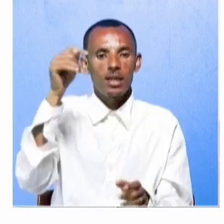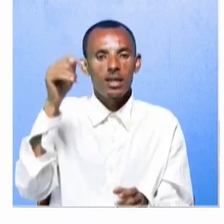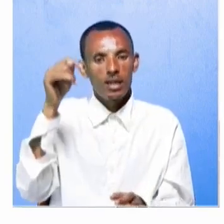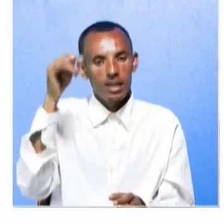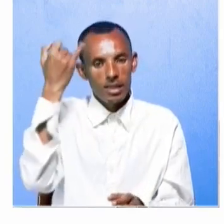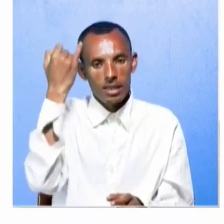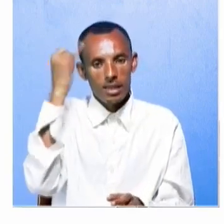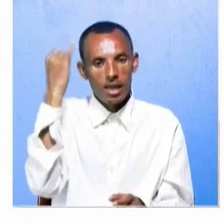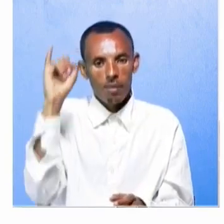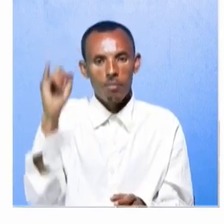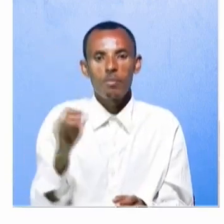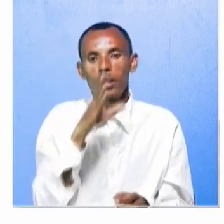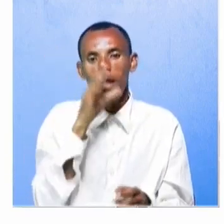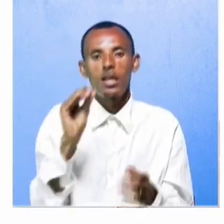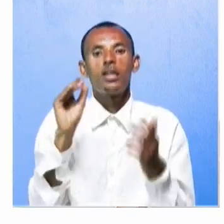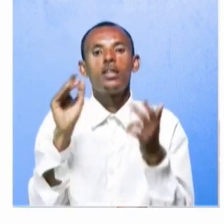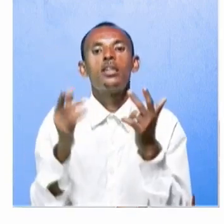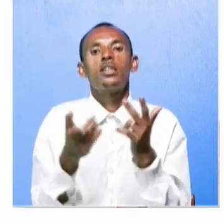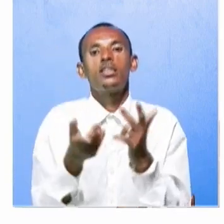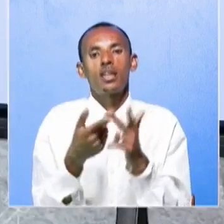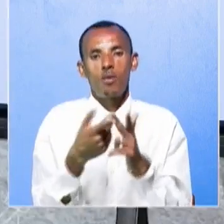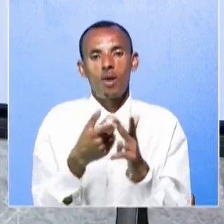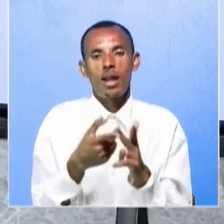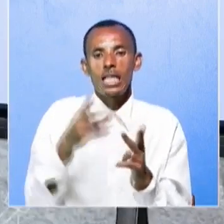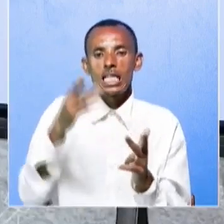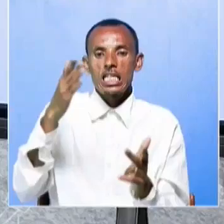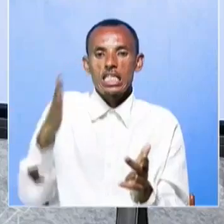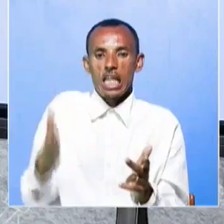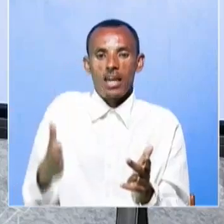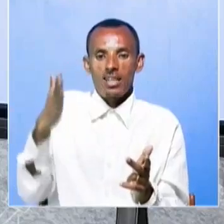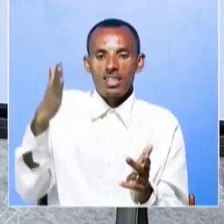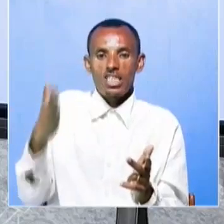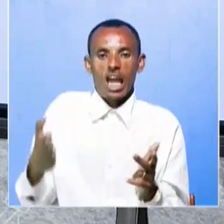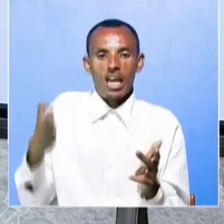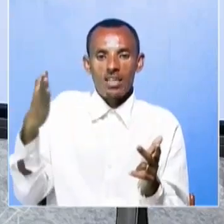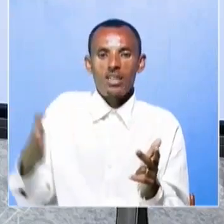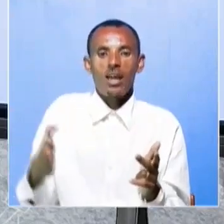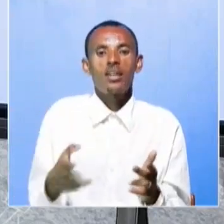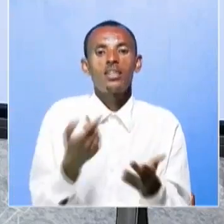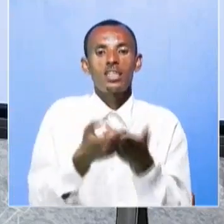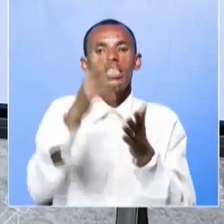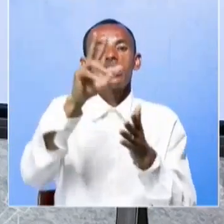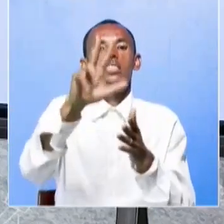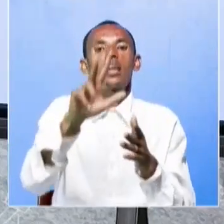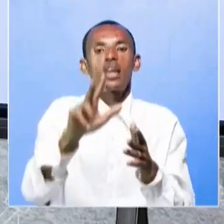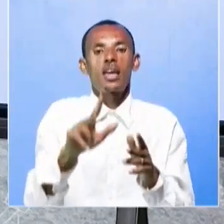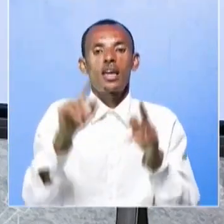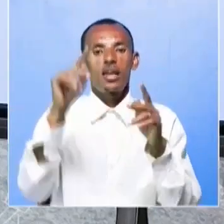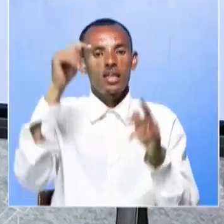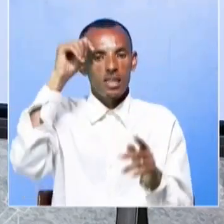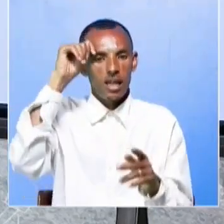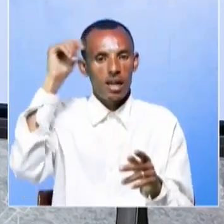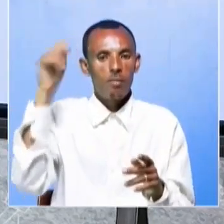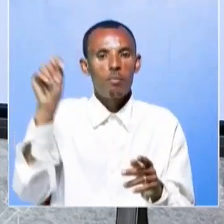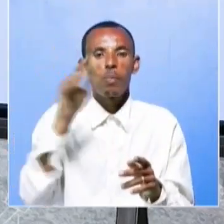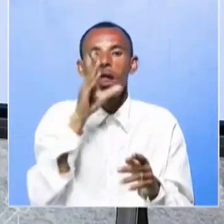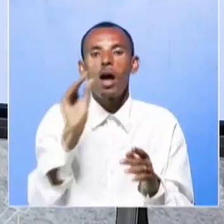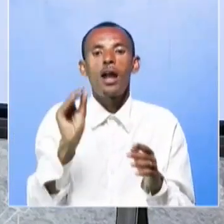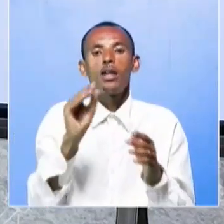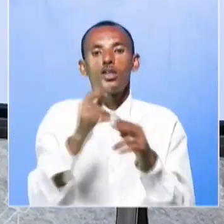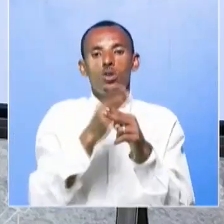one is side-side-side. Okay, these three theorems are very short and precise,